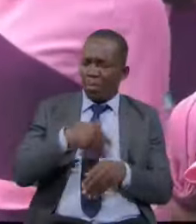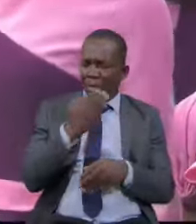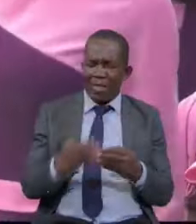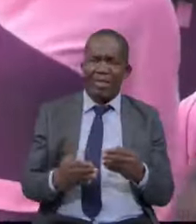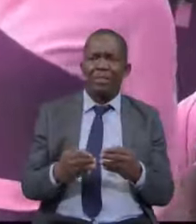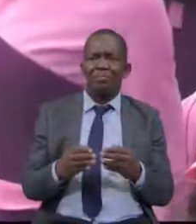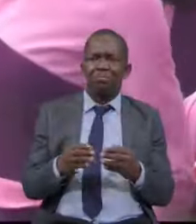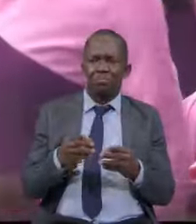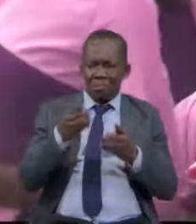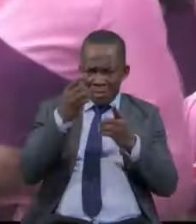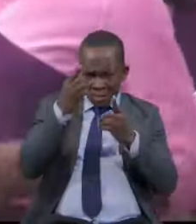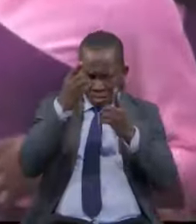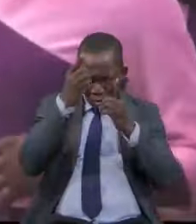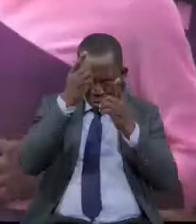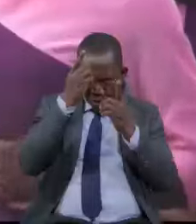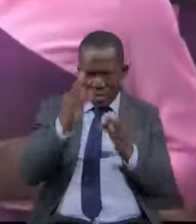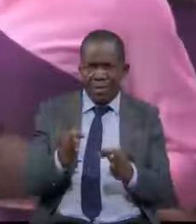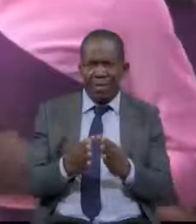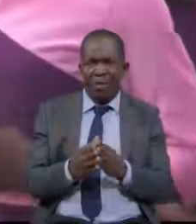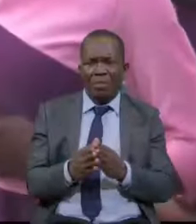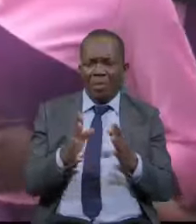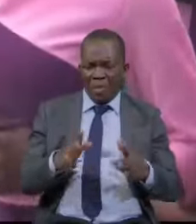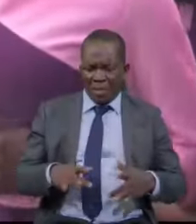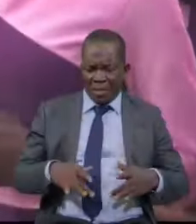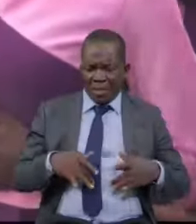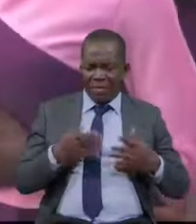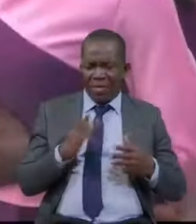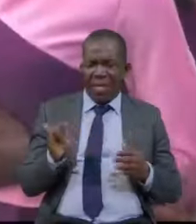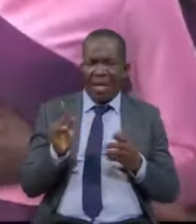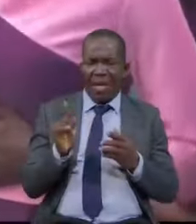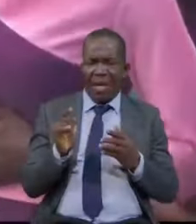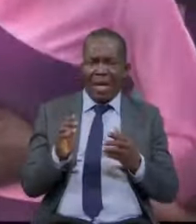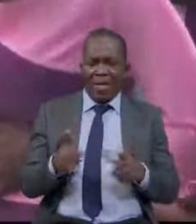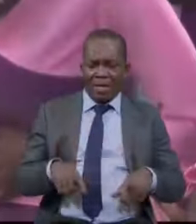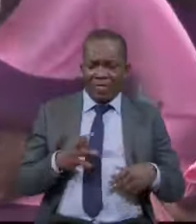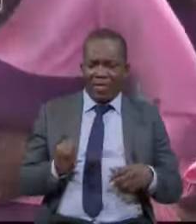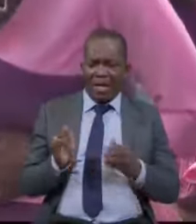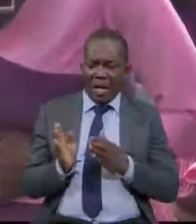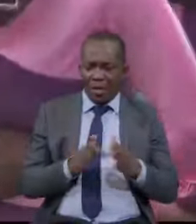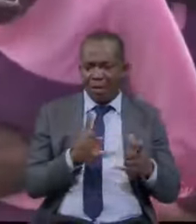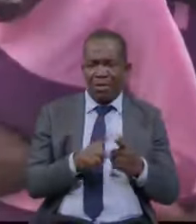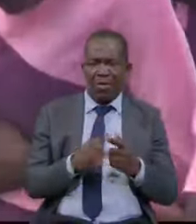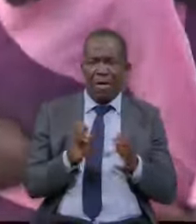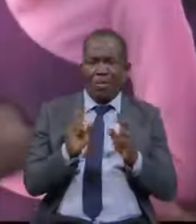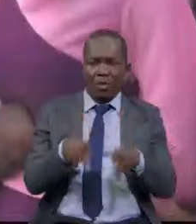living up to the privilege you have in Christ.